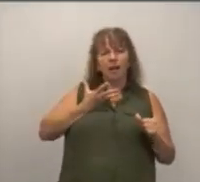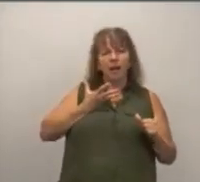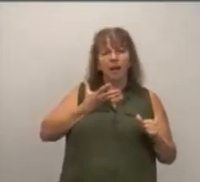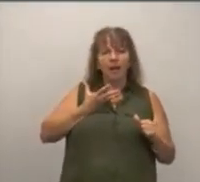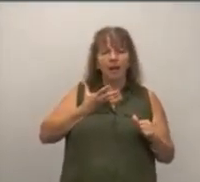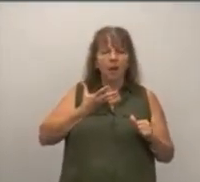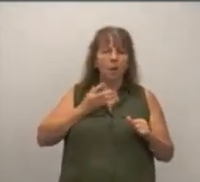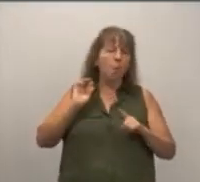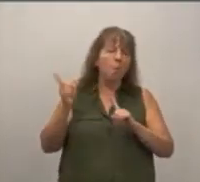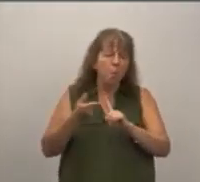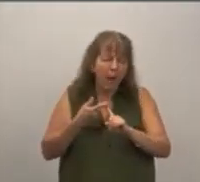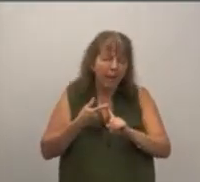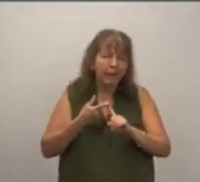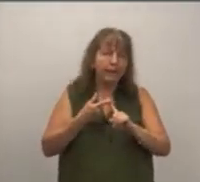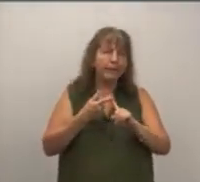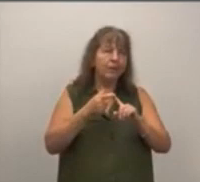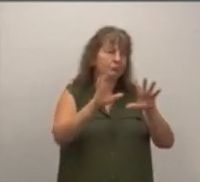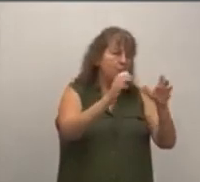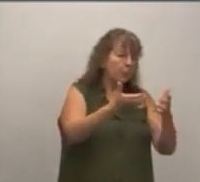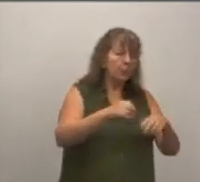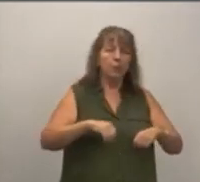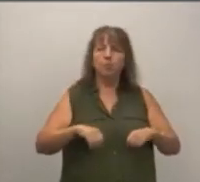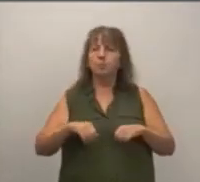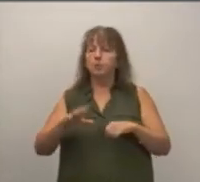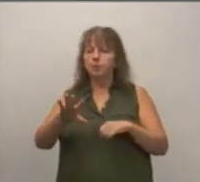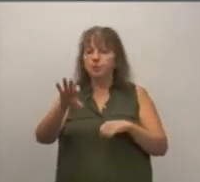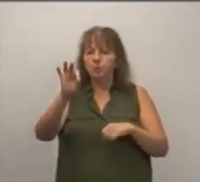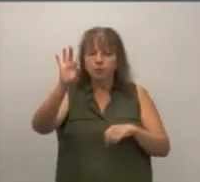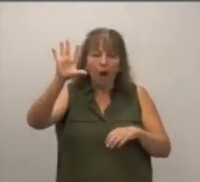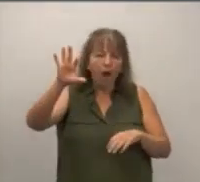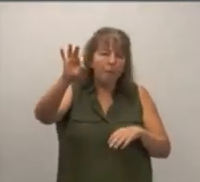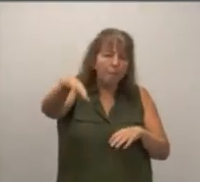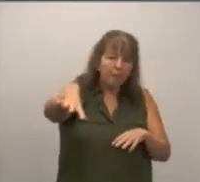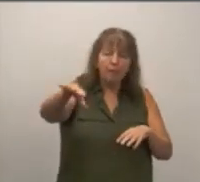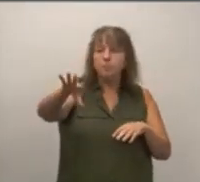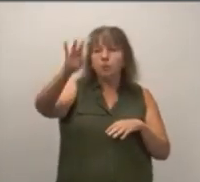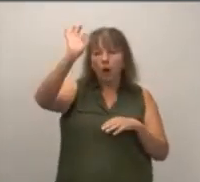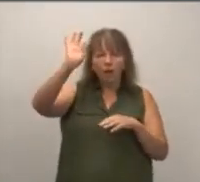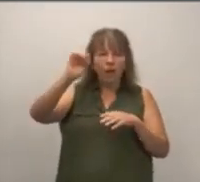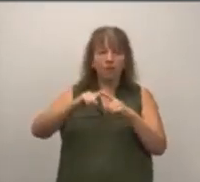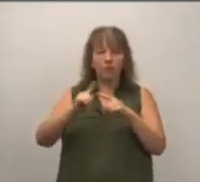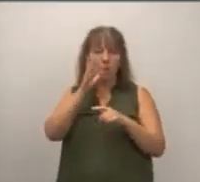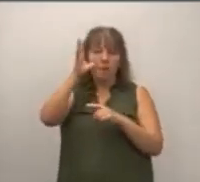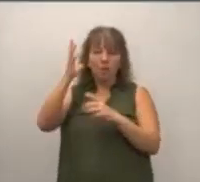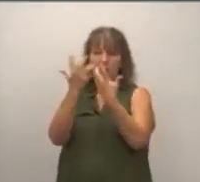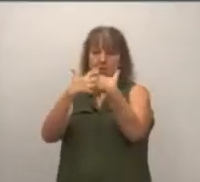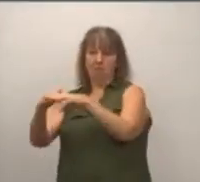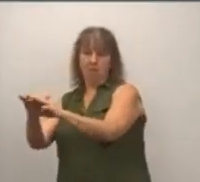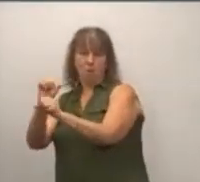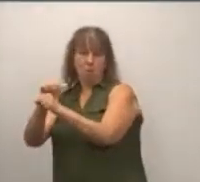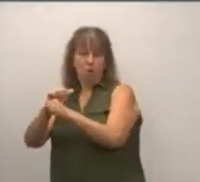of attendance, procedures for drop-off pickup, so parents can coordinate with our own work schedules?